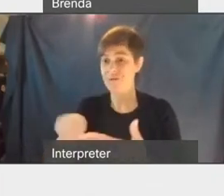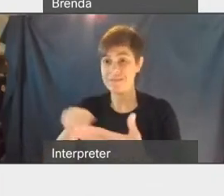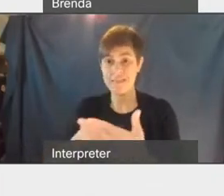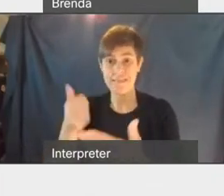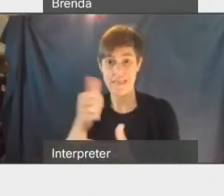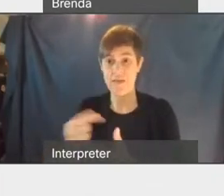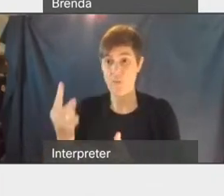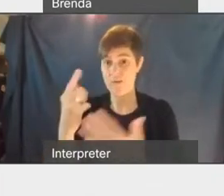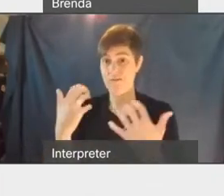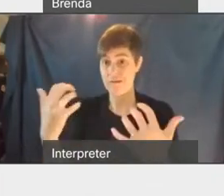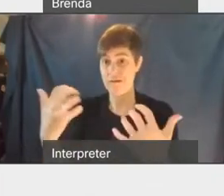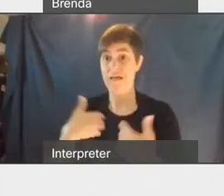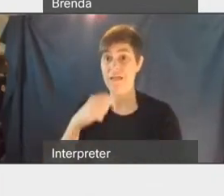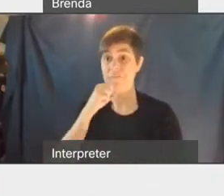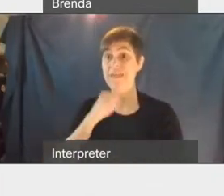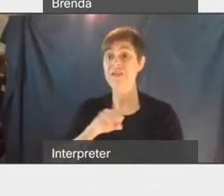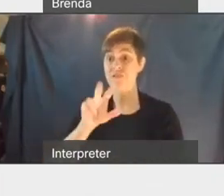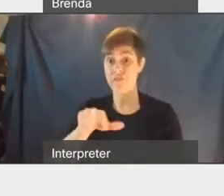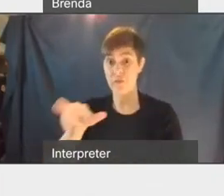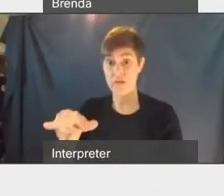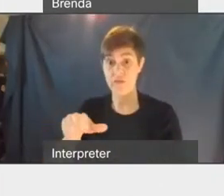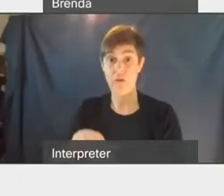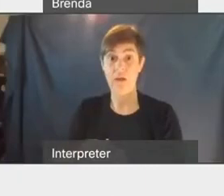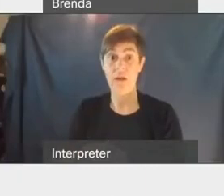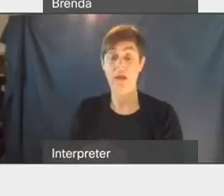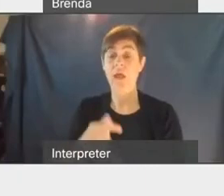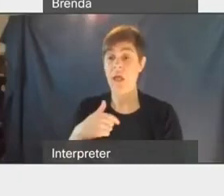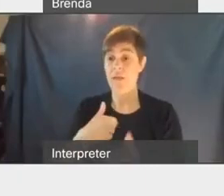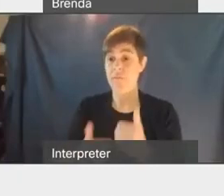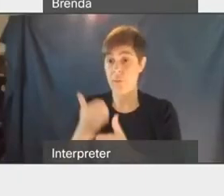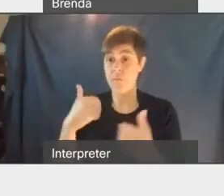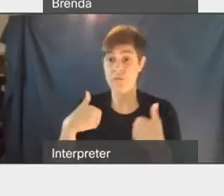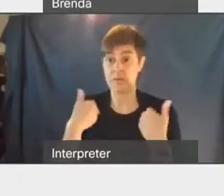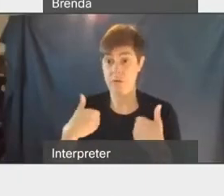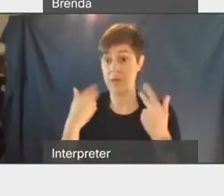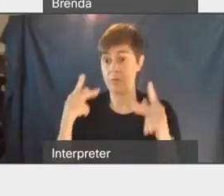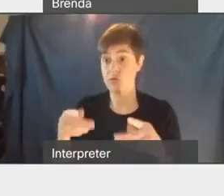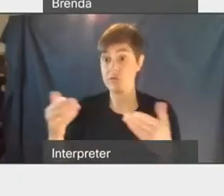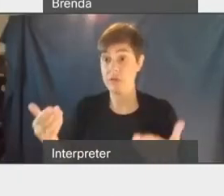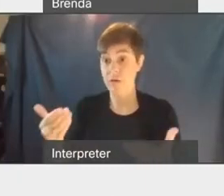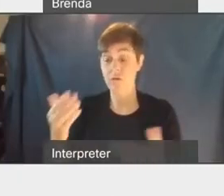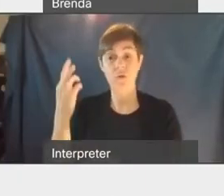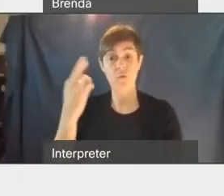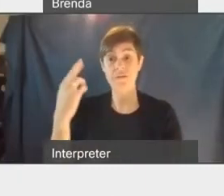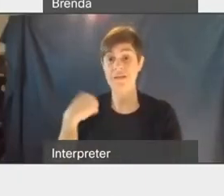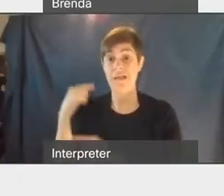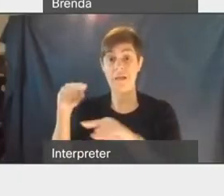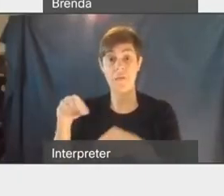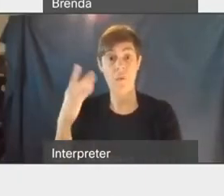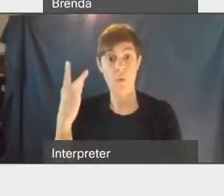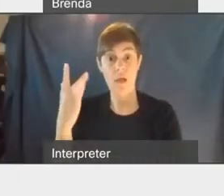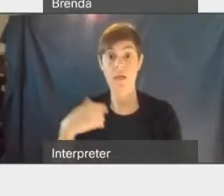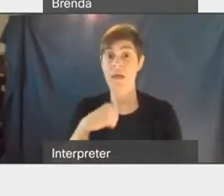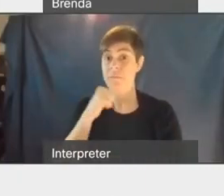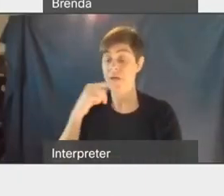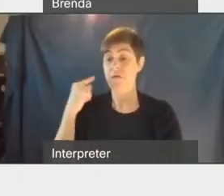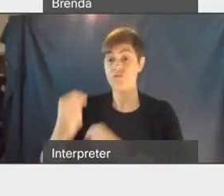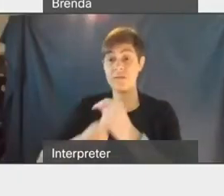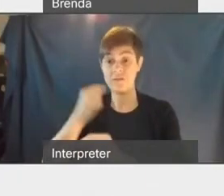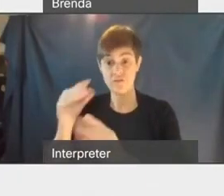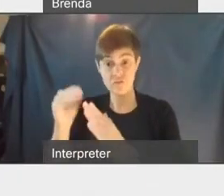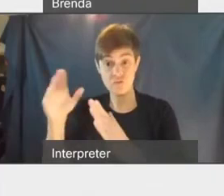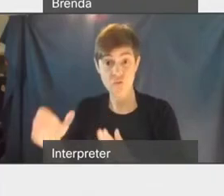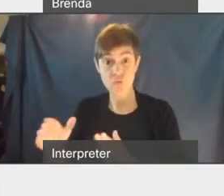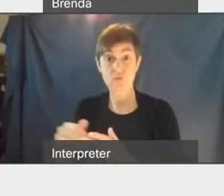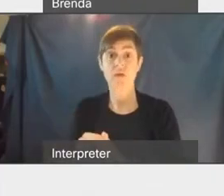but I'm 33 years old and I'm very easily probably one of the youngest people here. The only reason I can come is because I'm a non-traditional student who just got